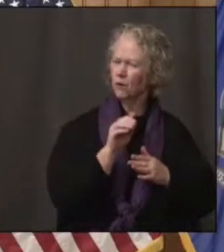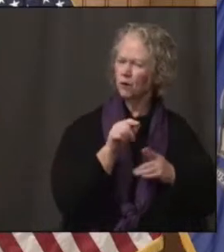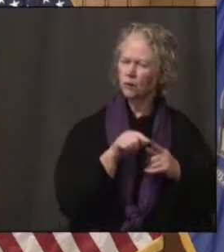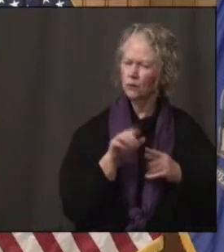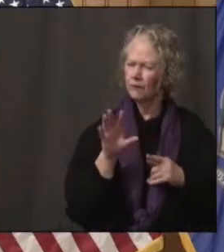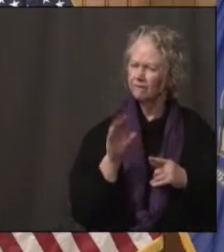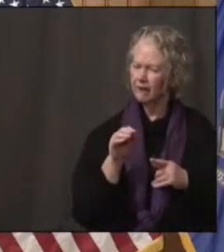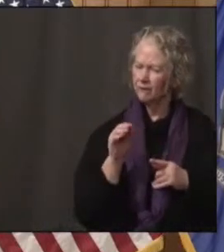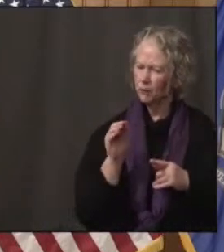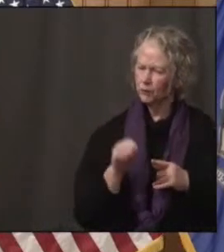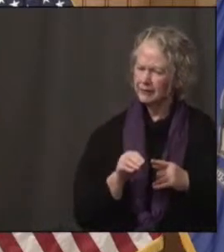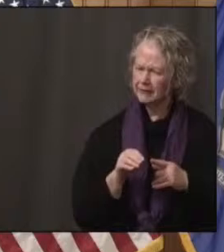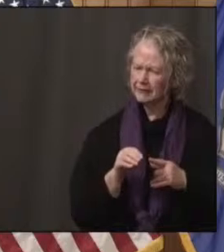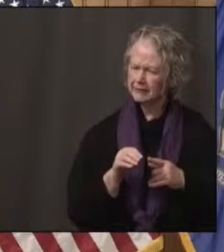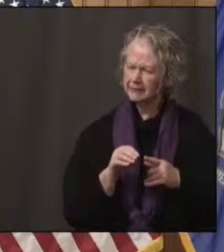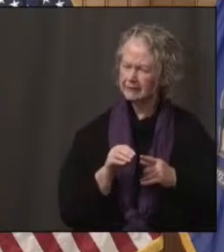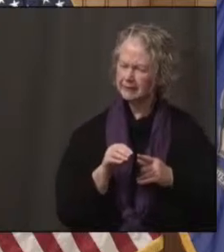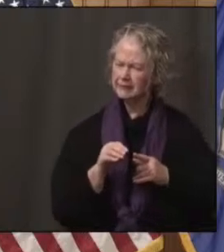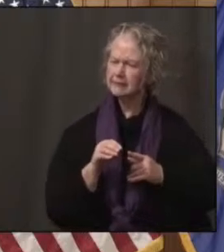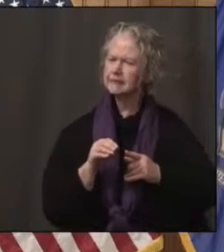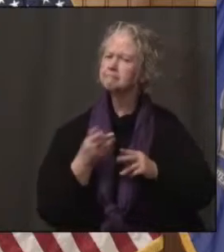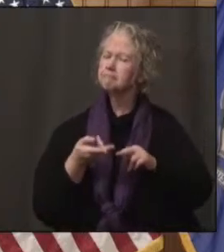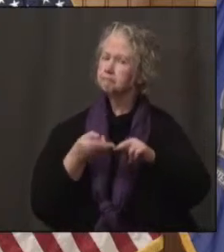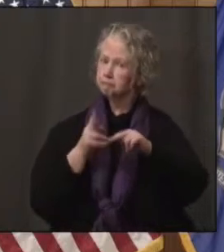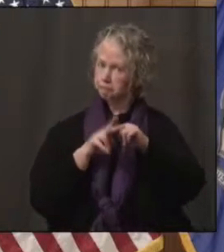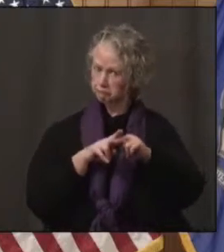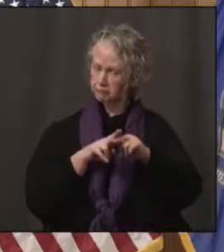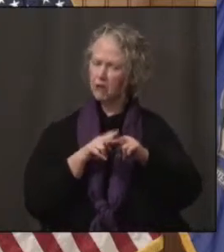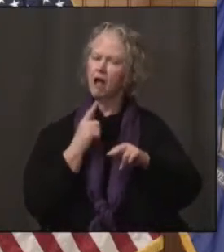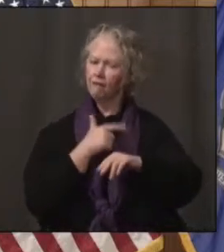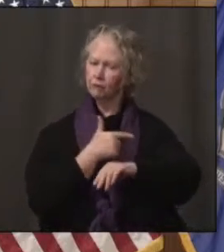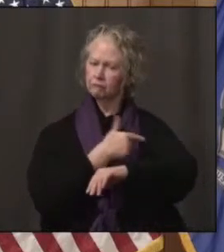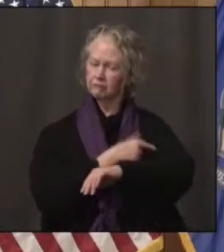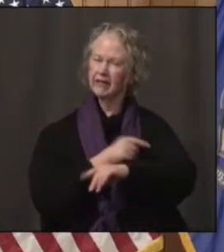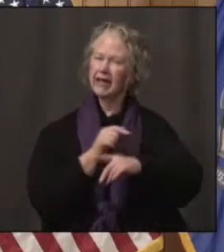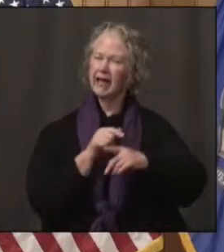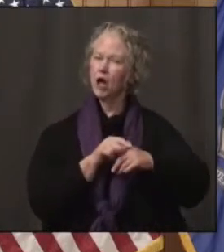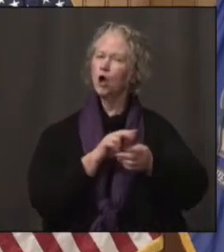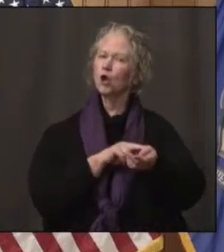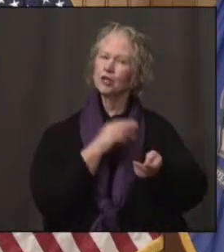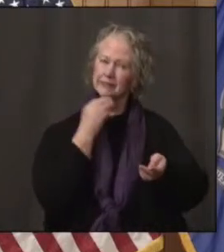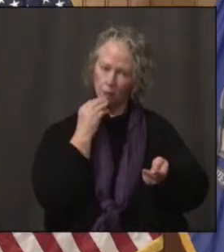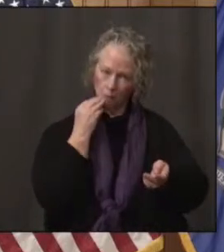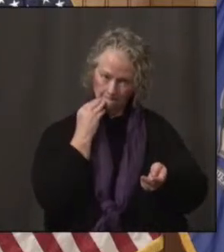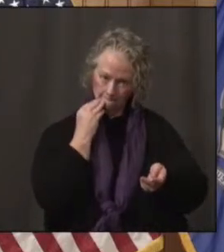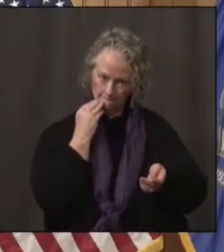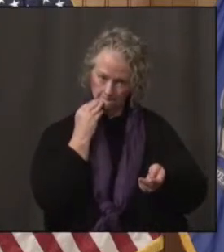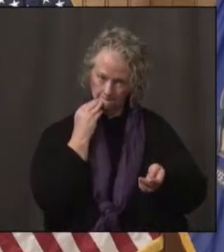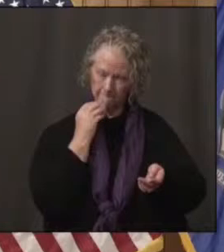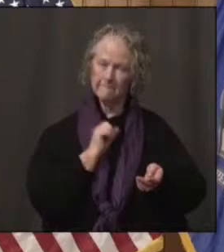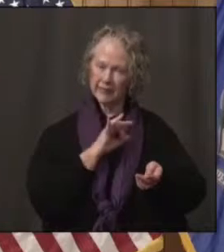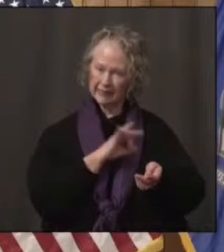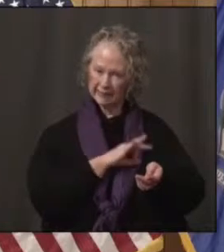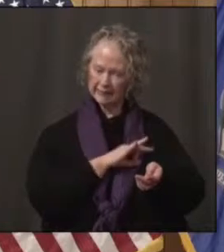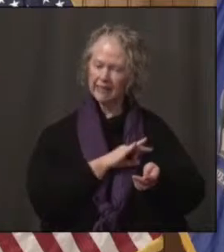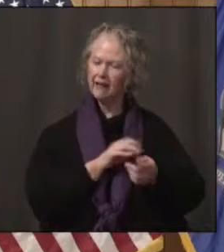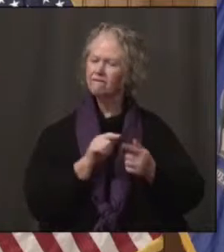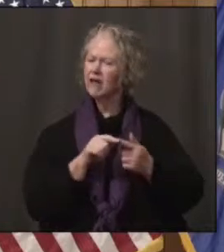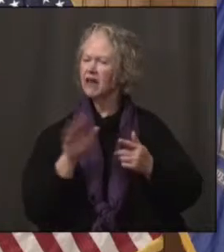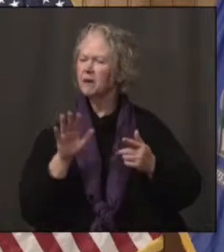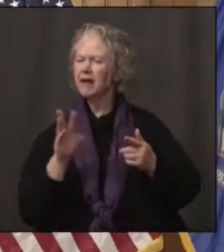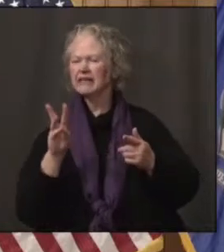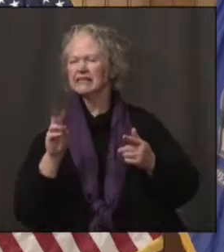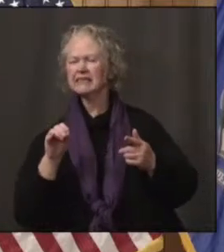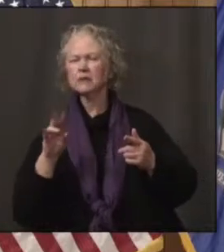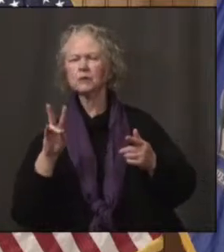the vaccine among nursing home staff, and I think it was 60 to 70% among healthcare workers, the rest of healthcare workers. Do you